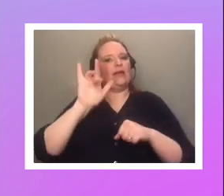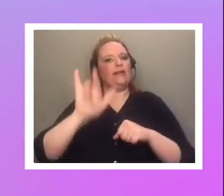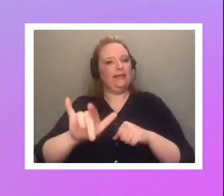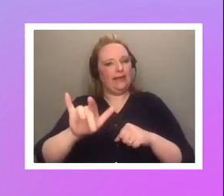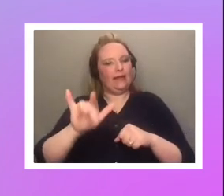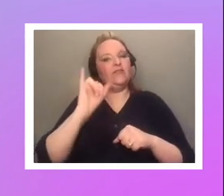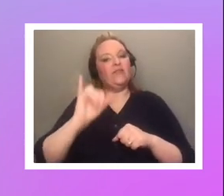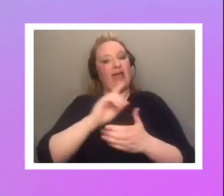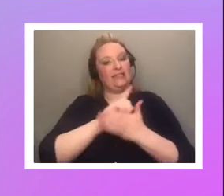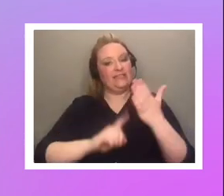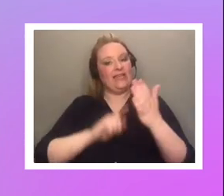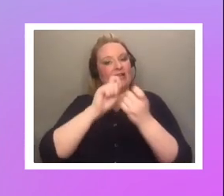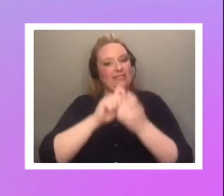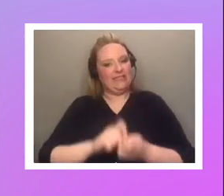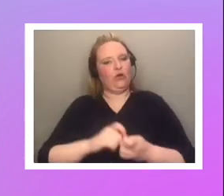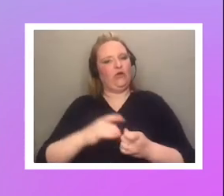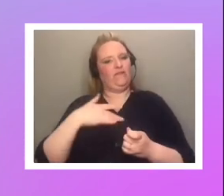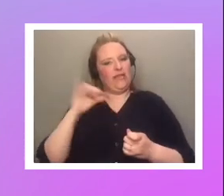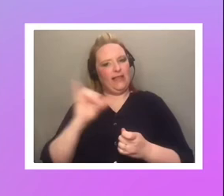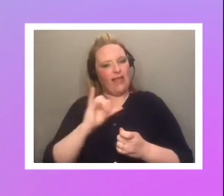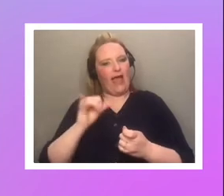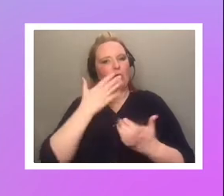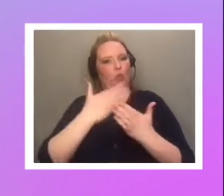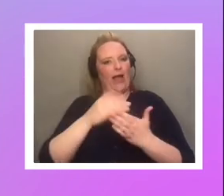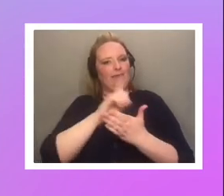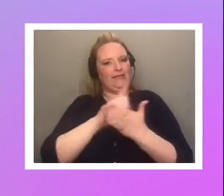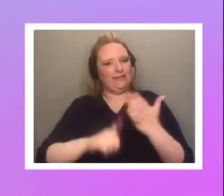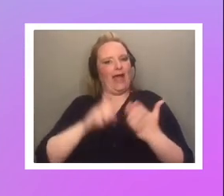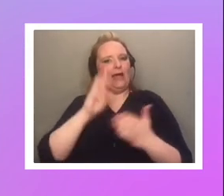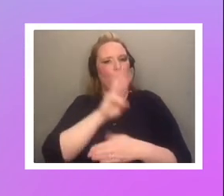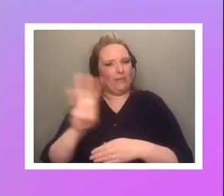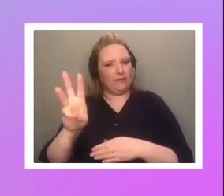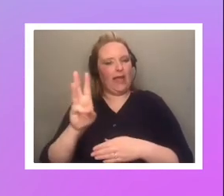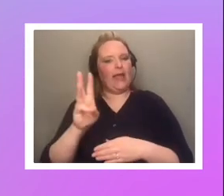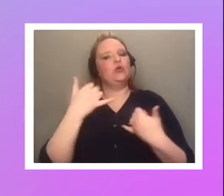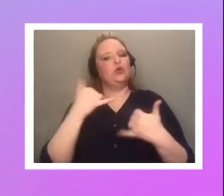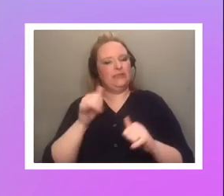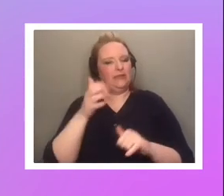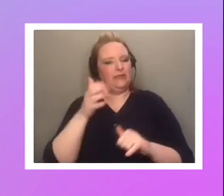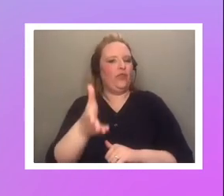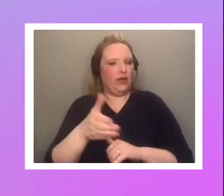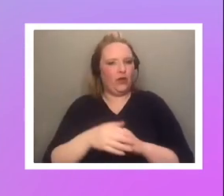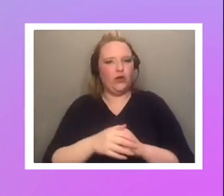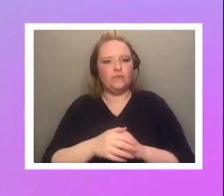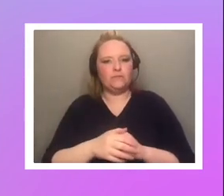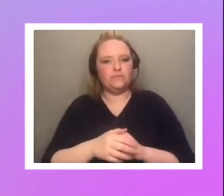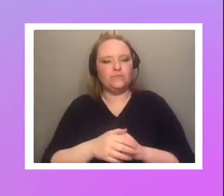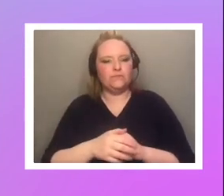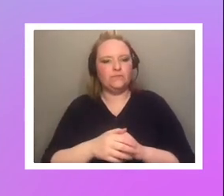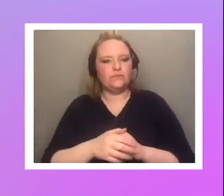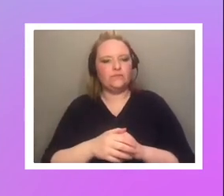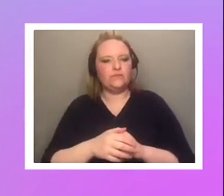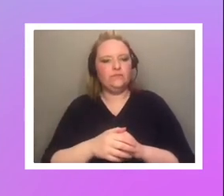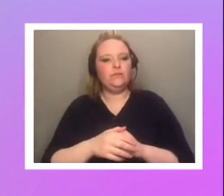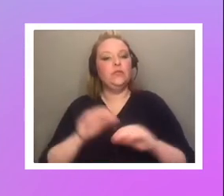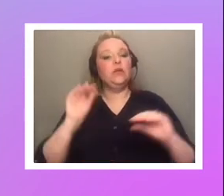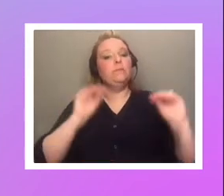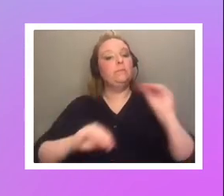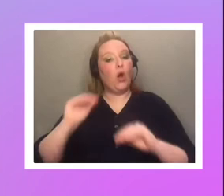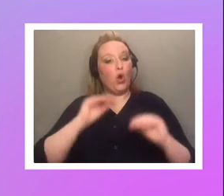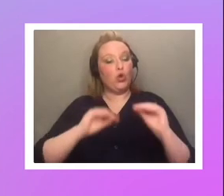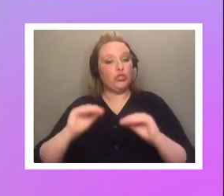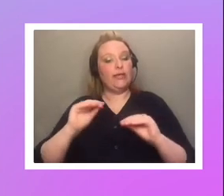those design details that make it feel like it's a well-designed site are still there. So the motion that